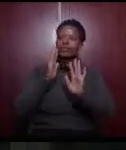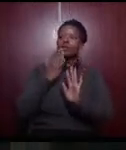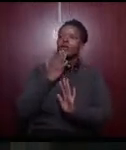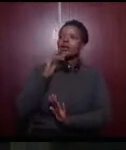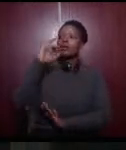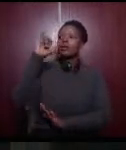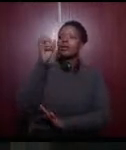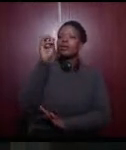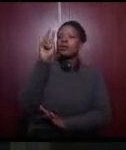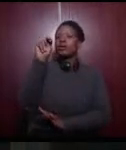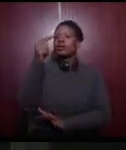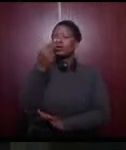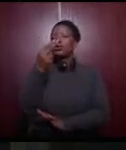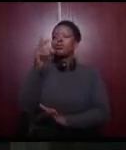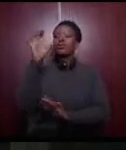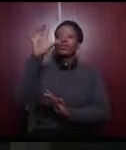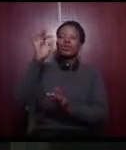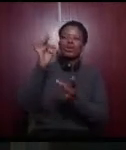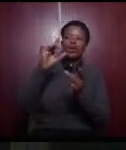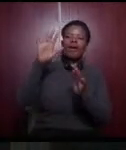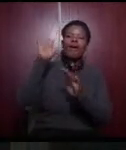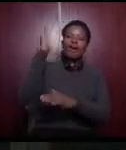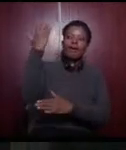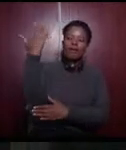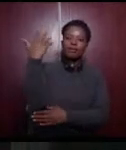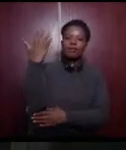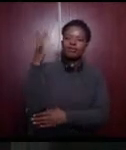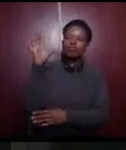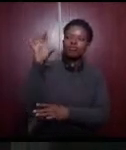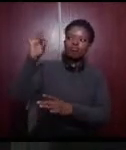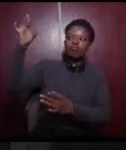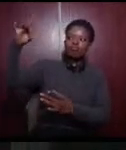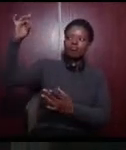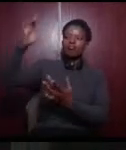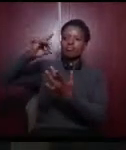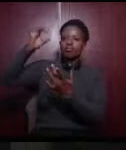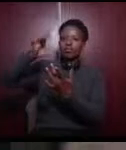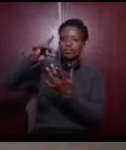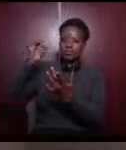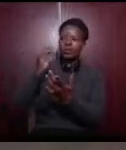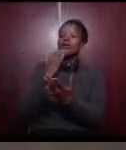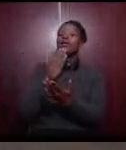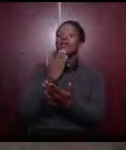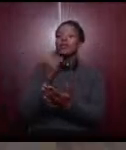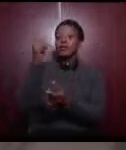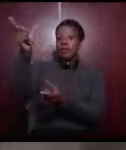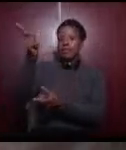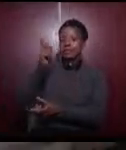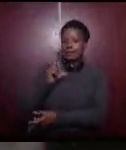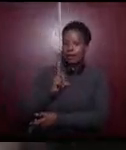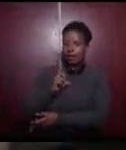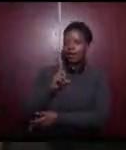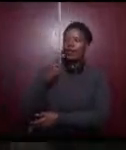hands, Ntate John o re notela matsogo yalo, and then o tla re bolella gore